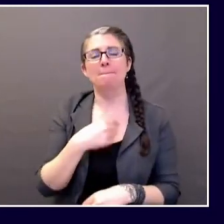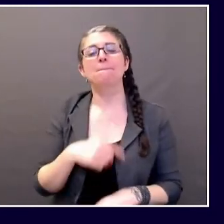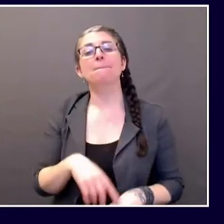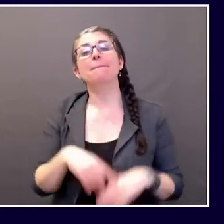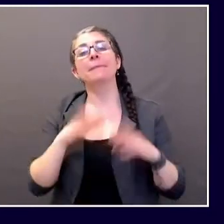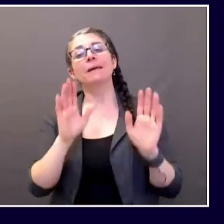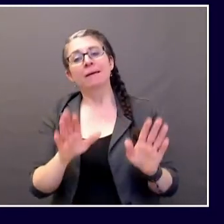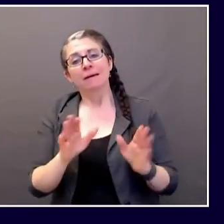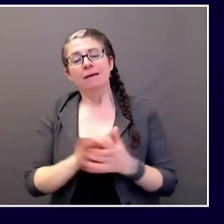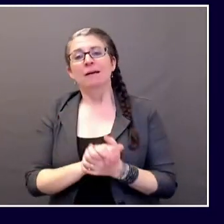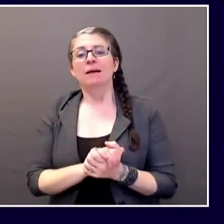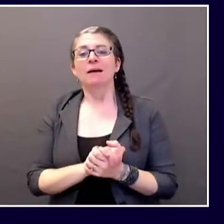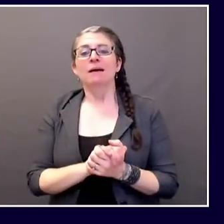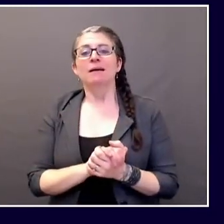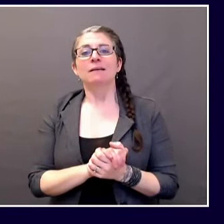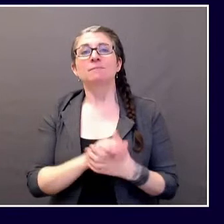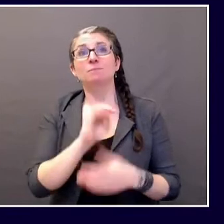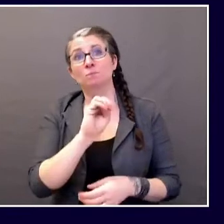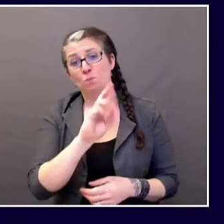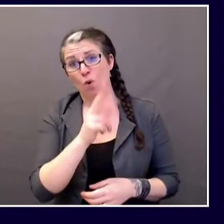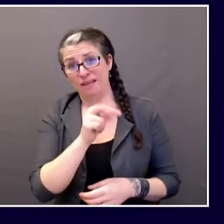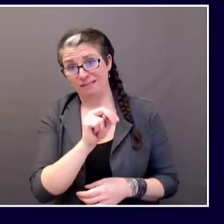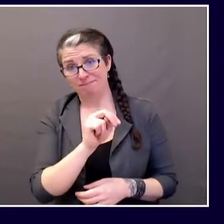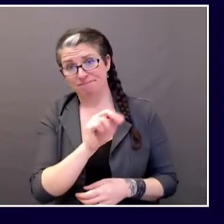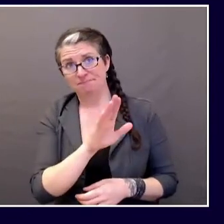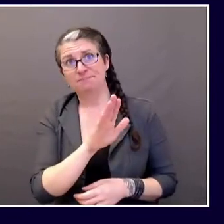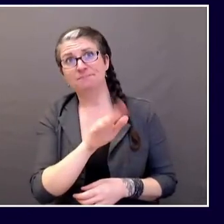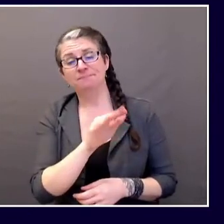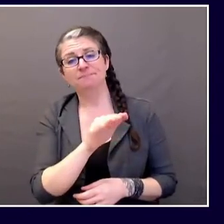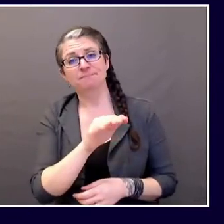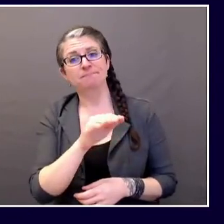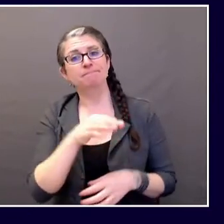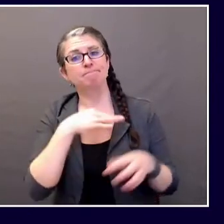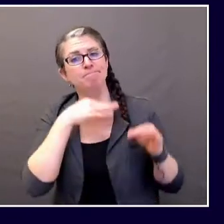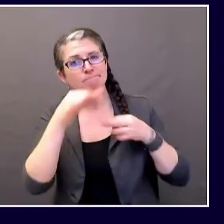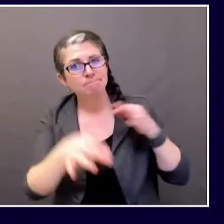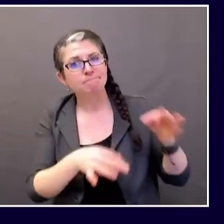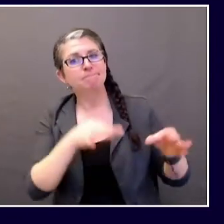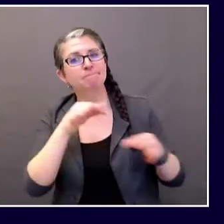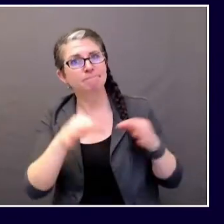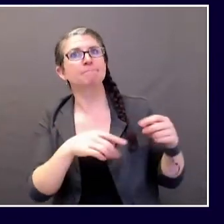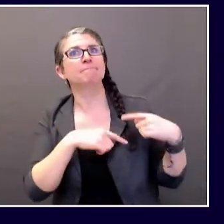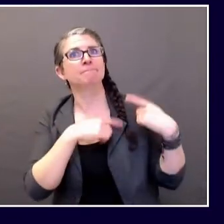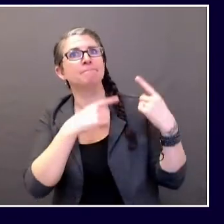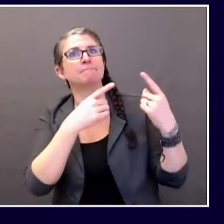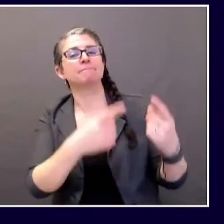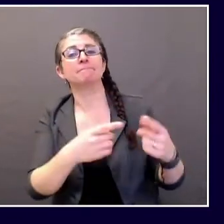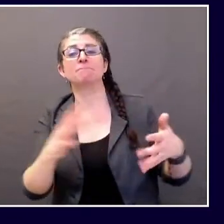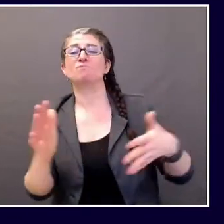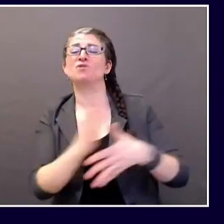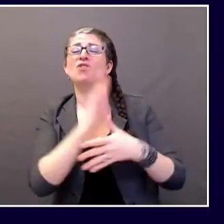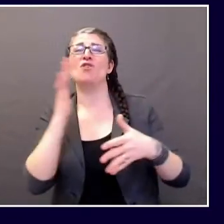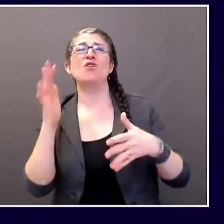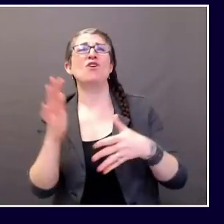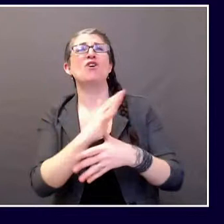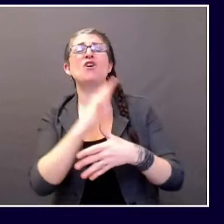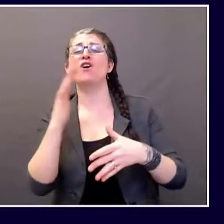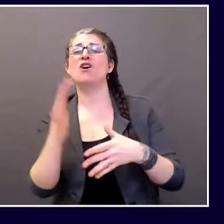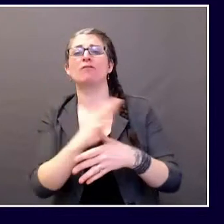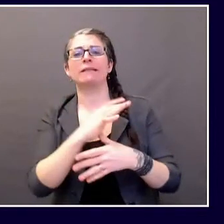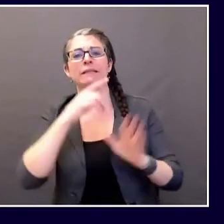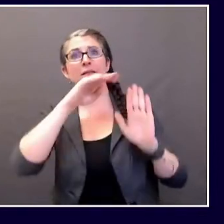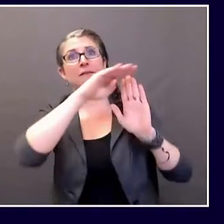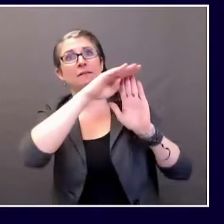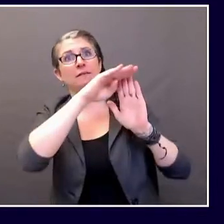what we've discussed is what is the overarching principle that underlies why we are vaccinating folks.